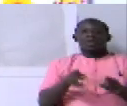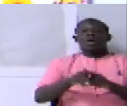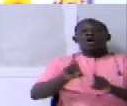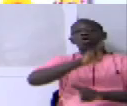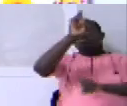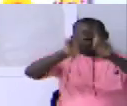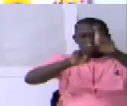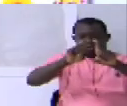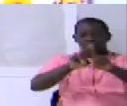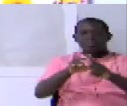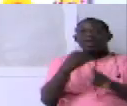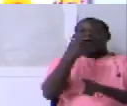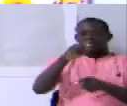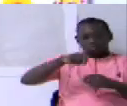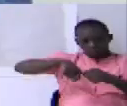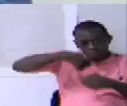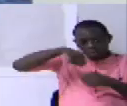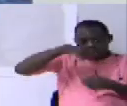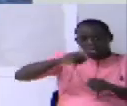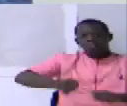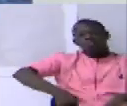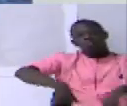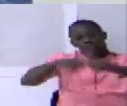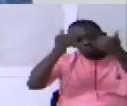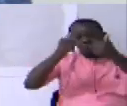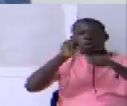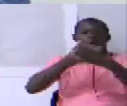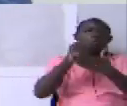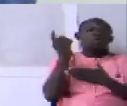question is the pap good?